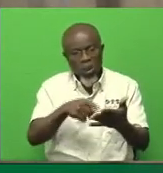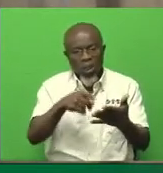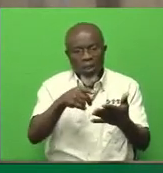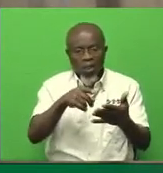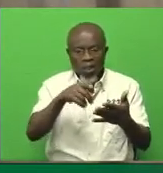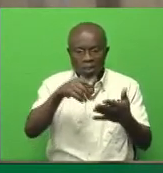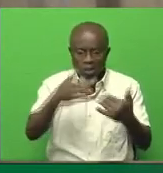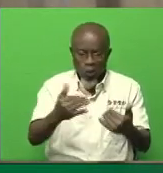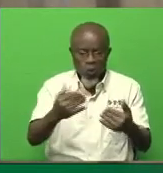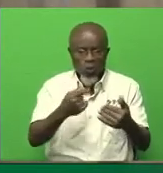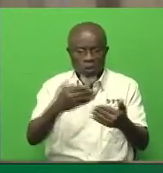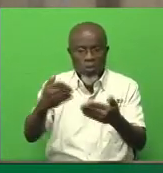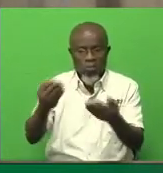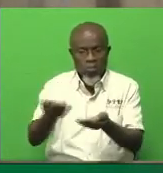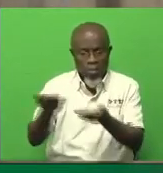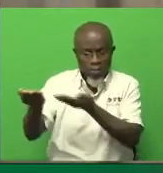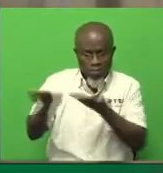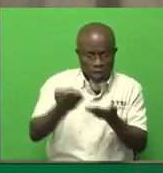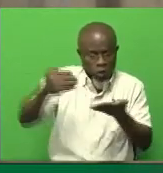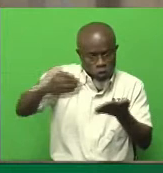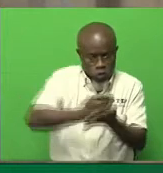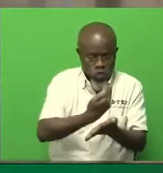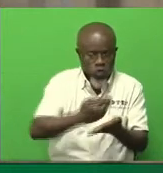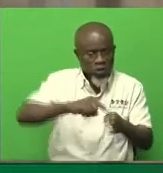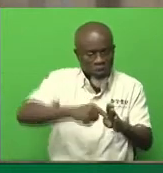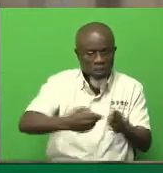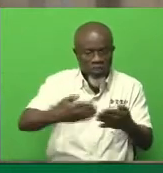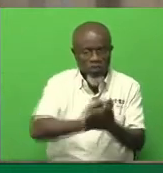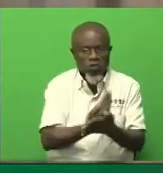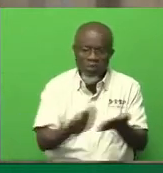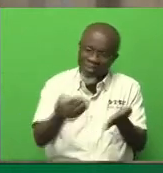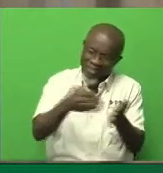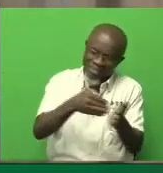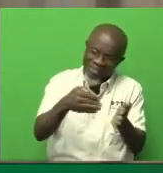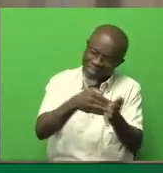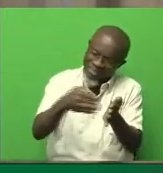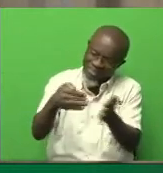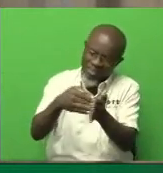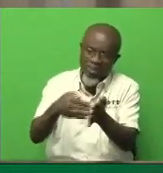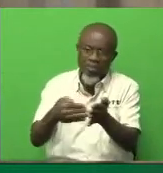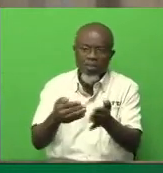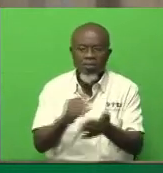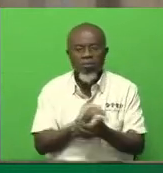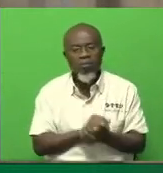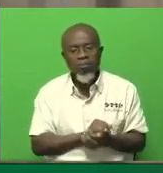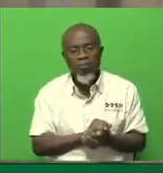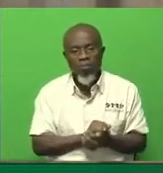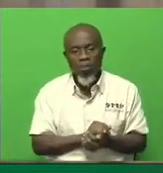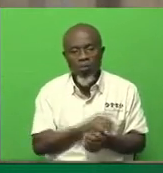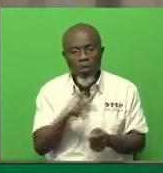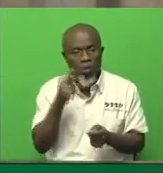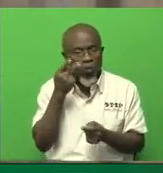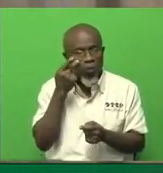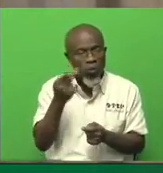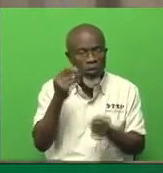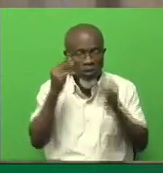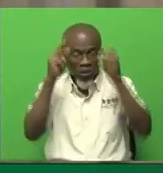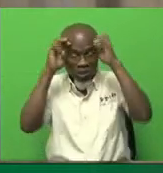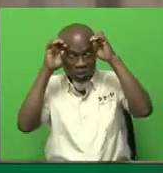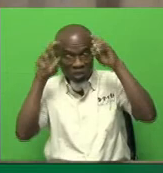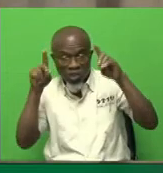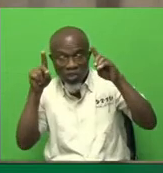as I look through the education sector it would be remiss of me